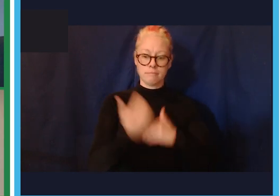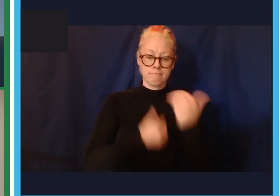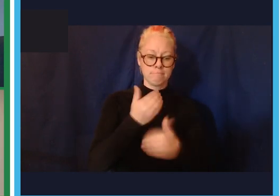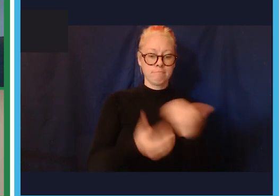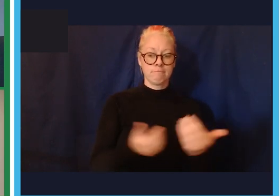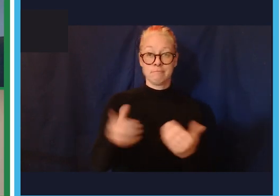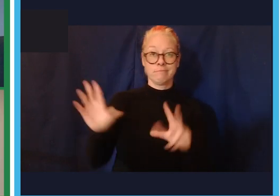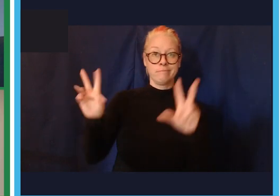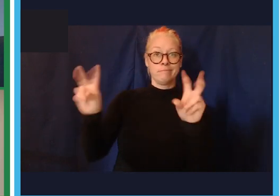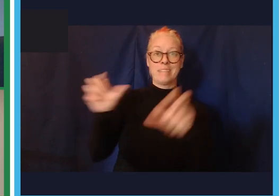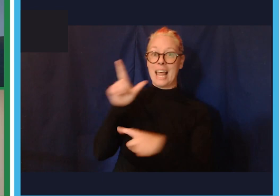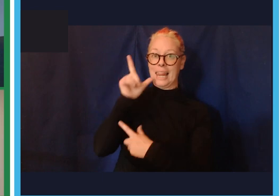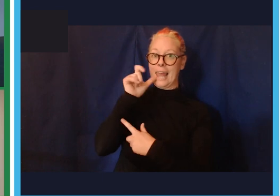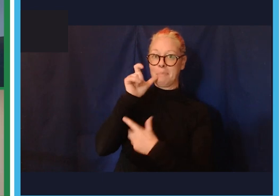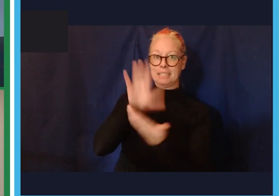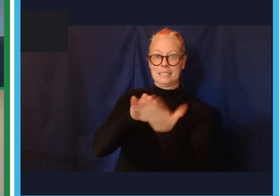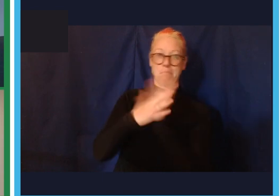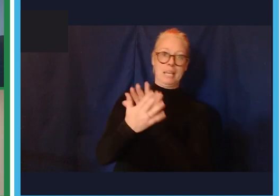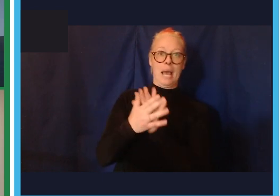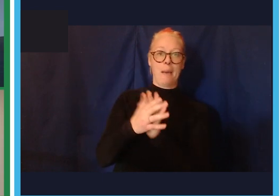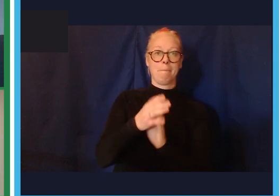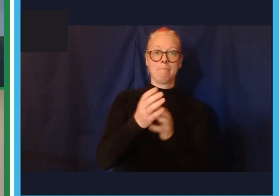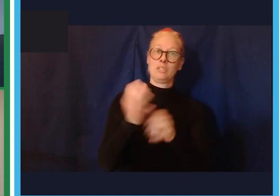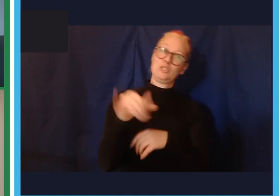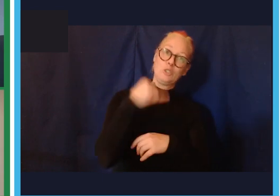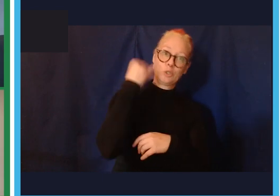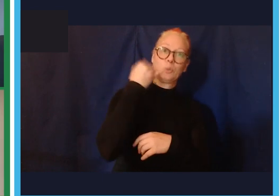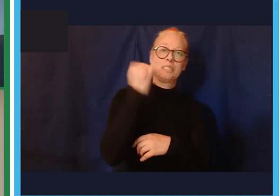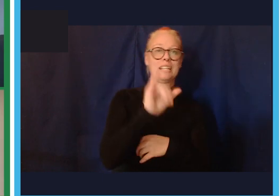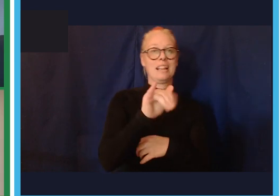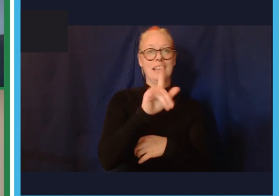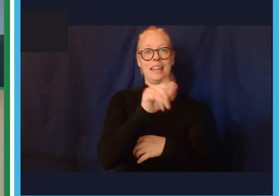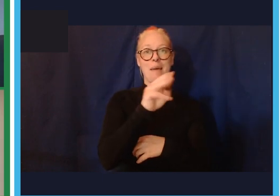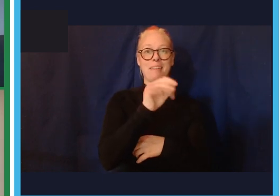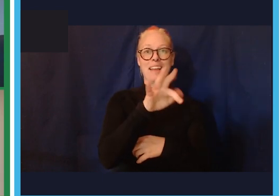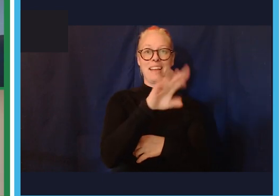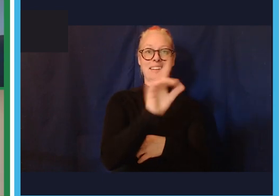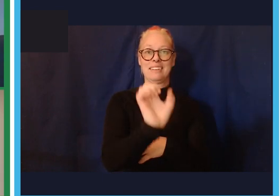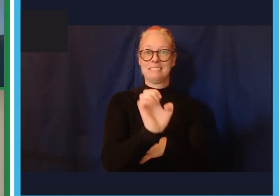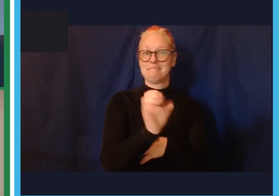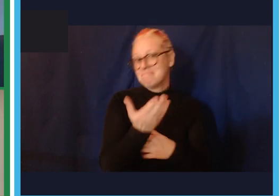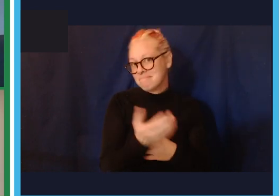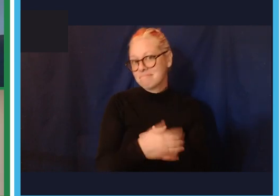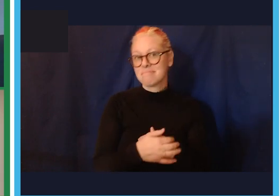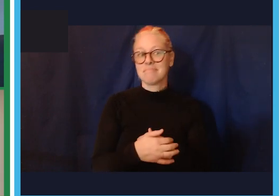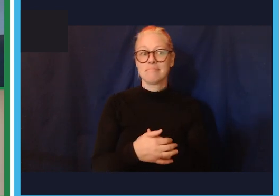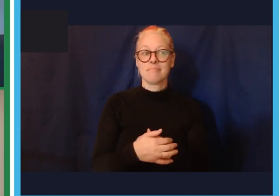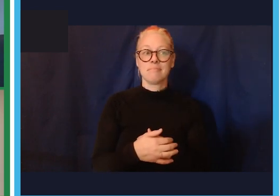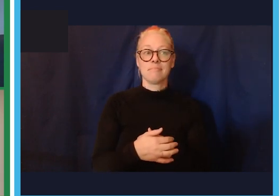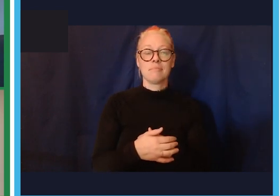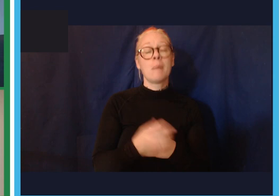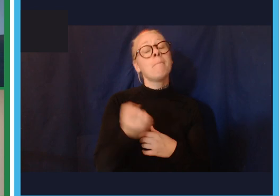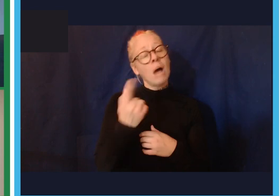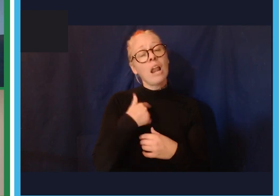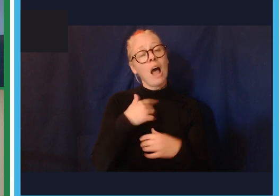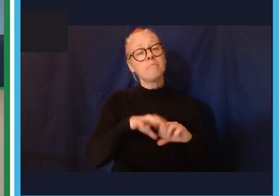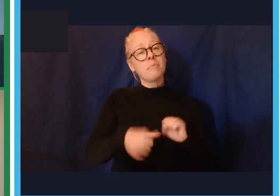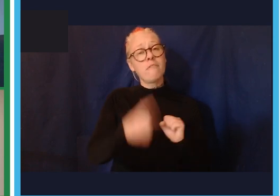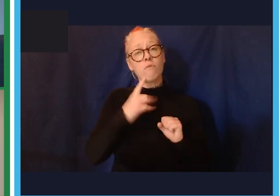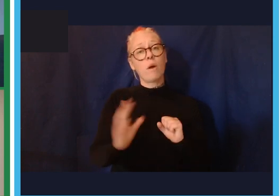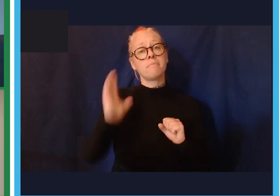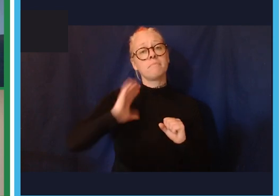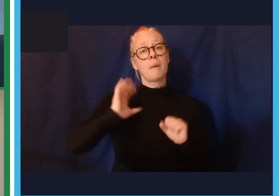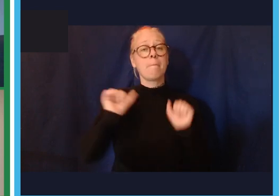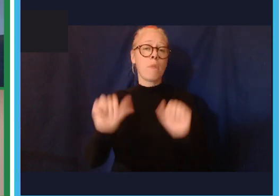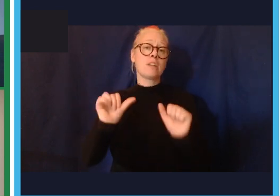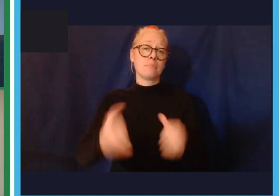it's just like a really good barometer of other people, of how they, if you, you know, tell them who you are and they treat you in a certain way